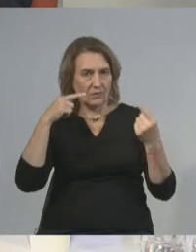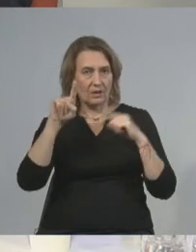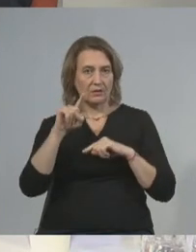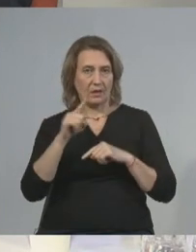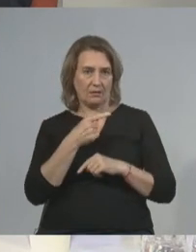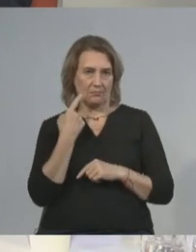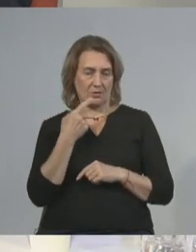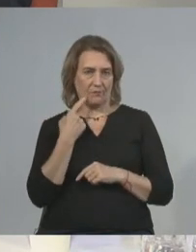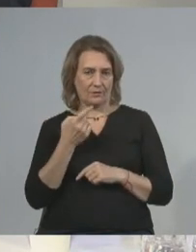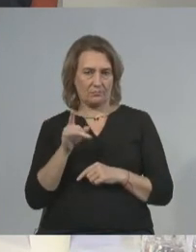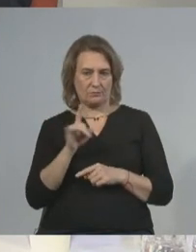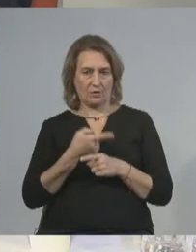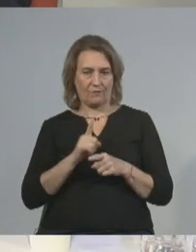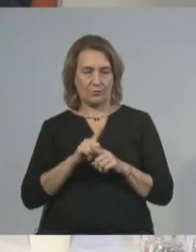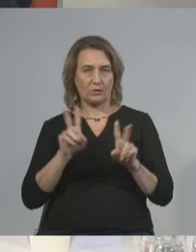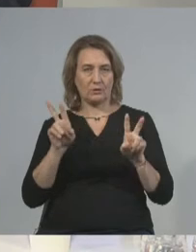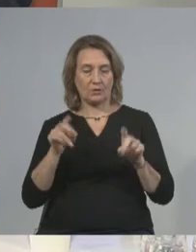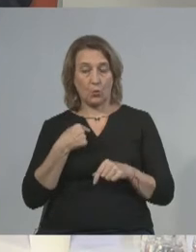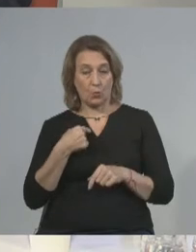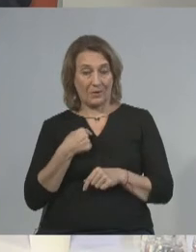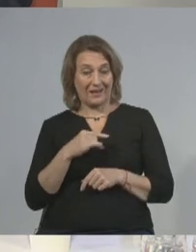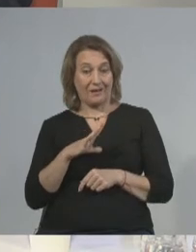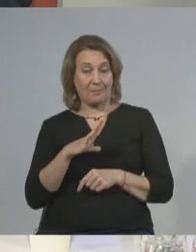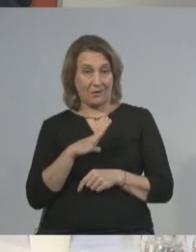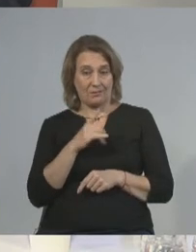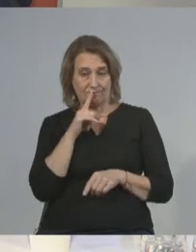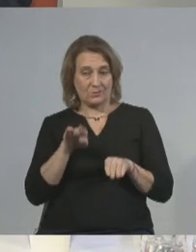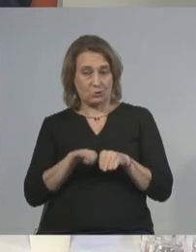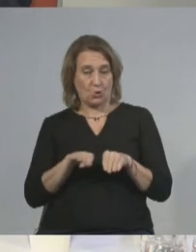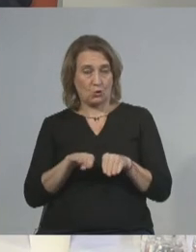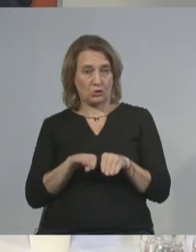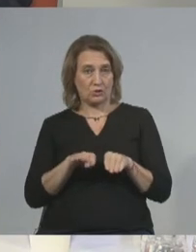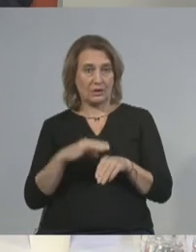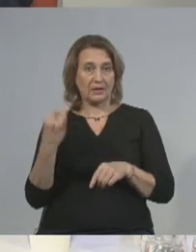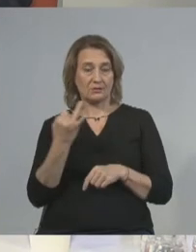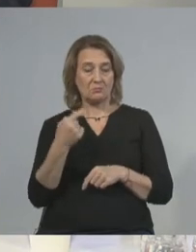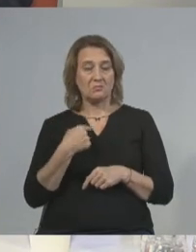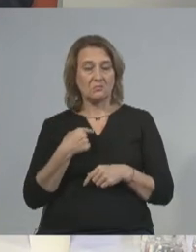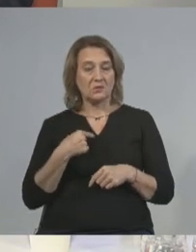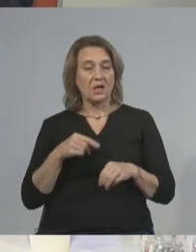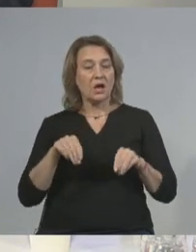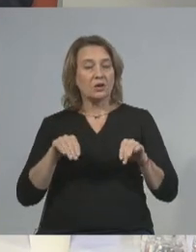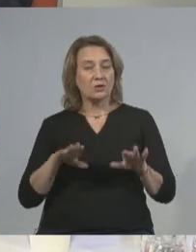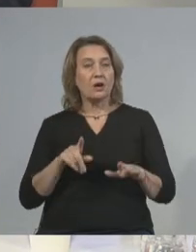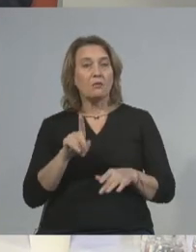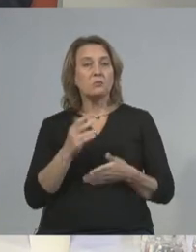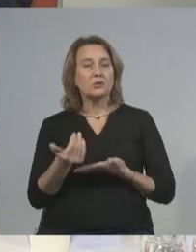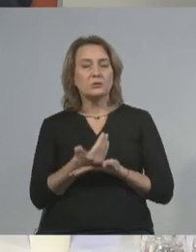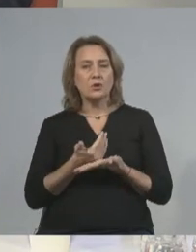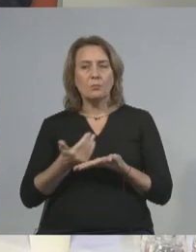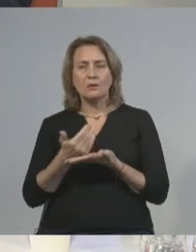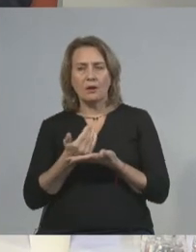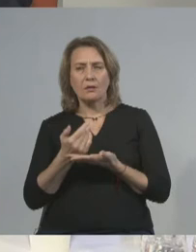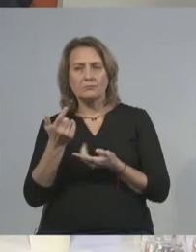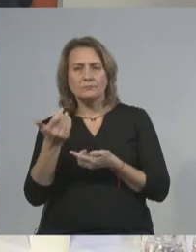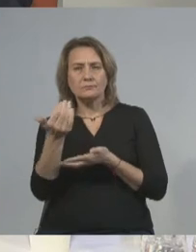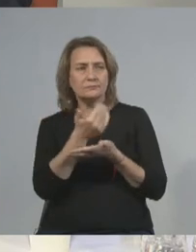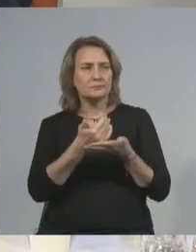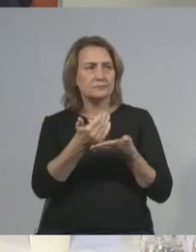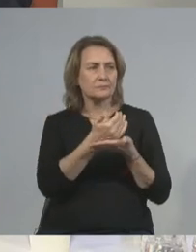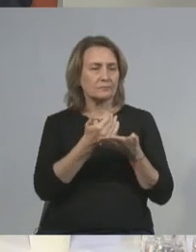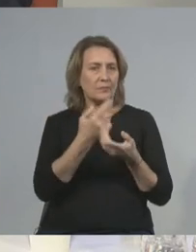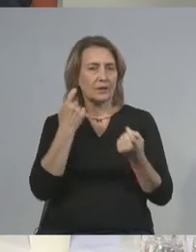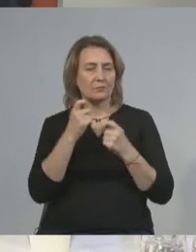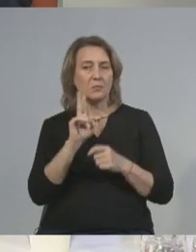what was the idea why did you decide to talk about this topic well i had a personal story similar to